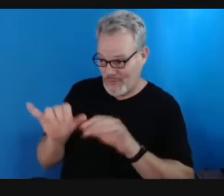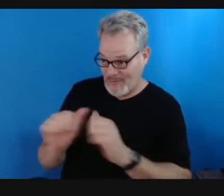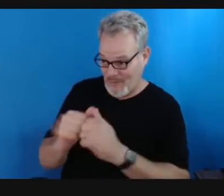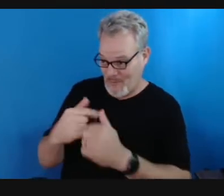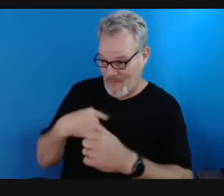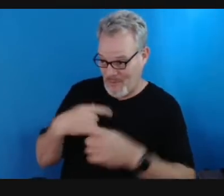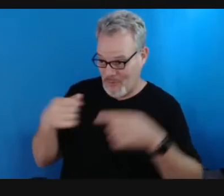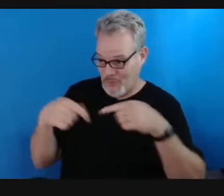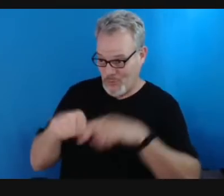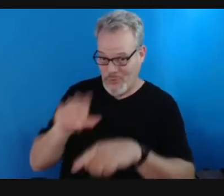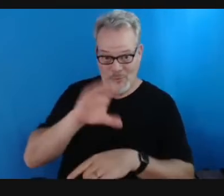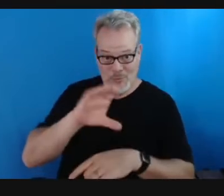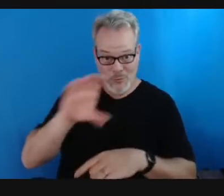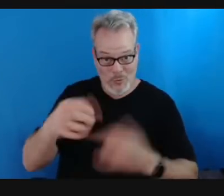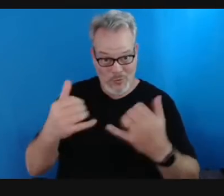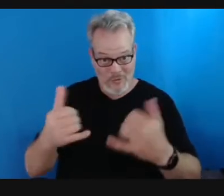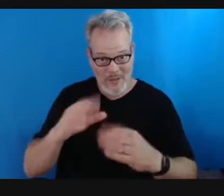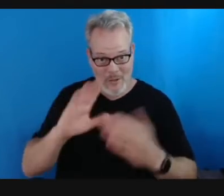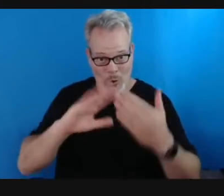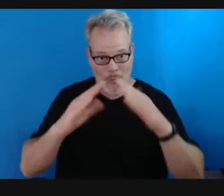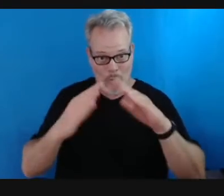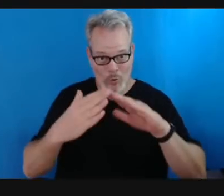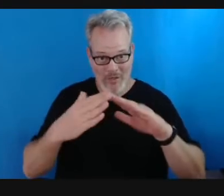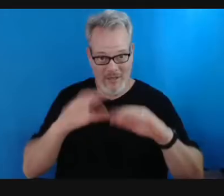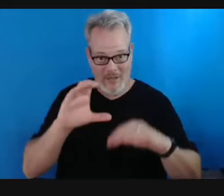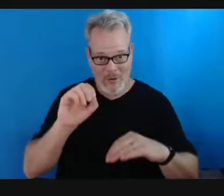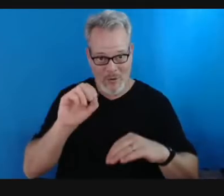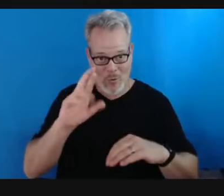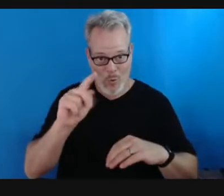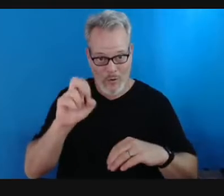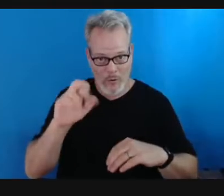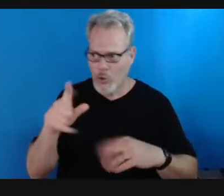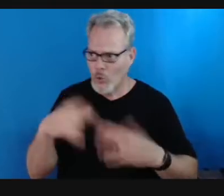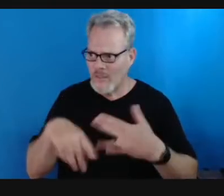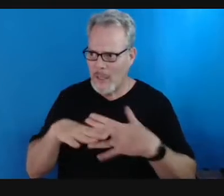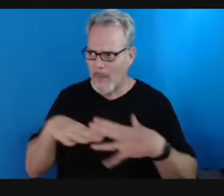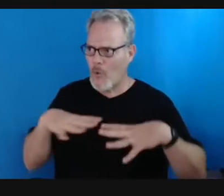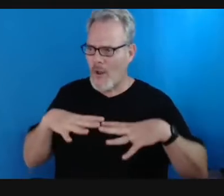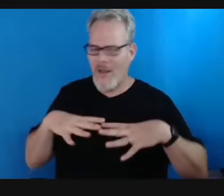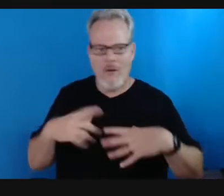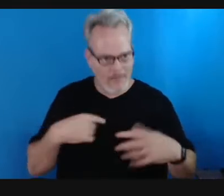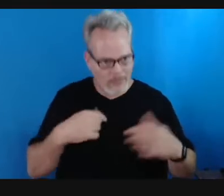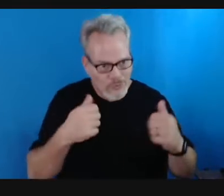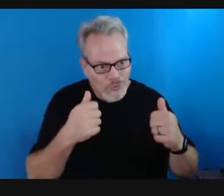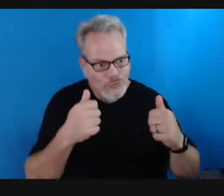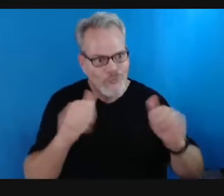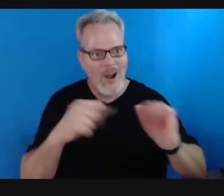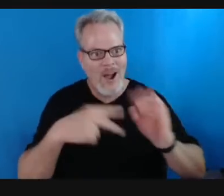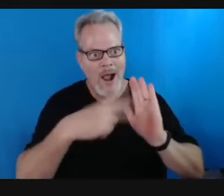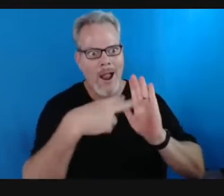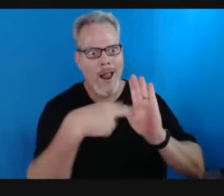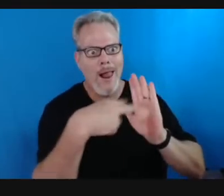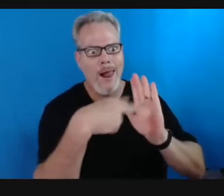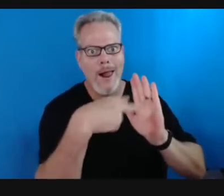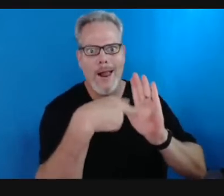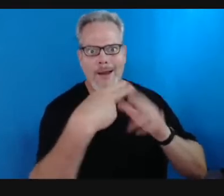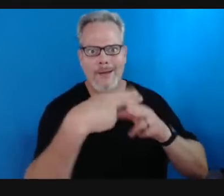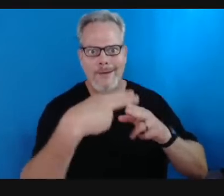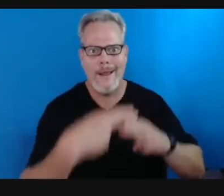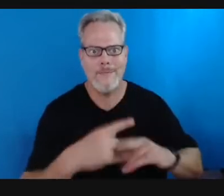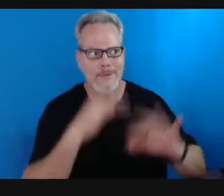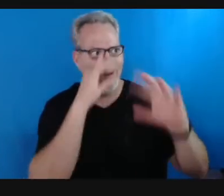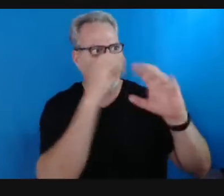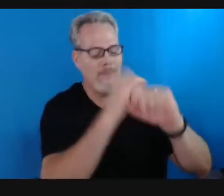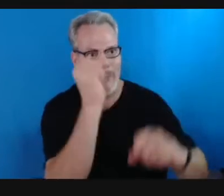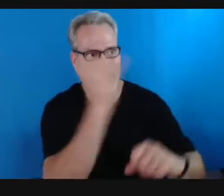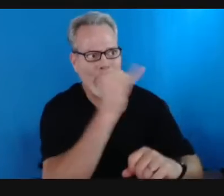tonight? You're gonna take your break. Yeah, I'll try them. Yeah, Nah, I'm not sure I can read those names that fast as Dane, but I might give